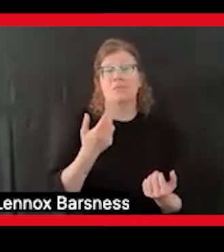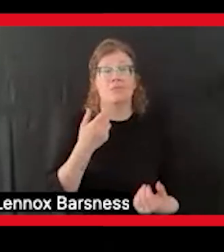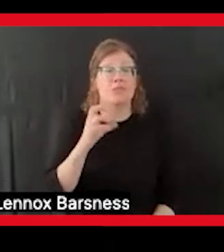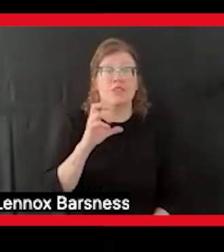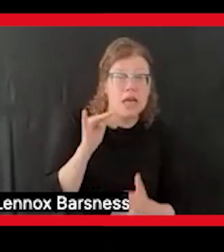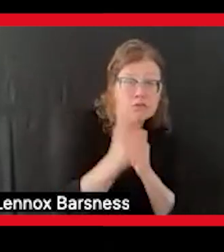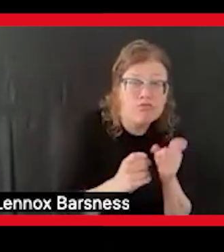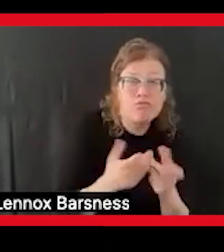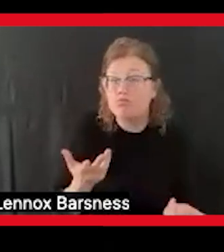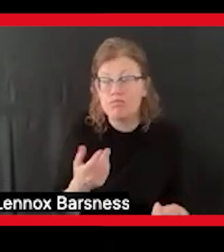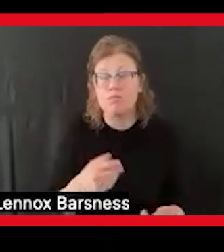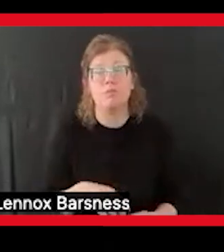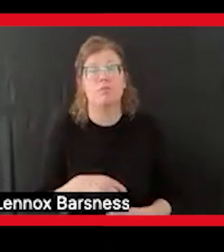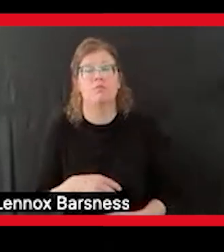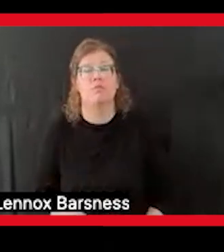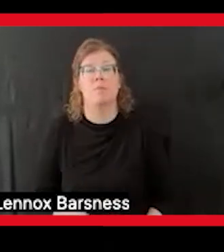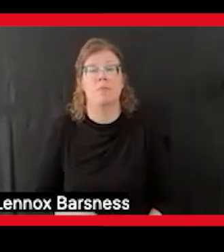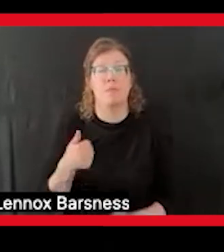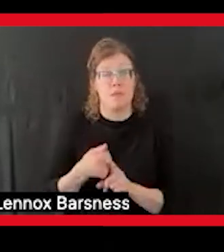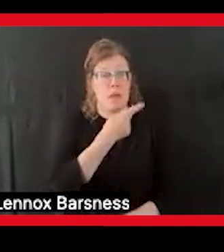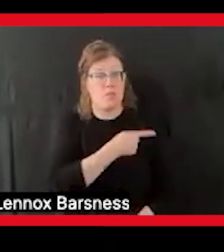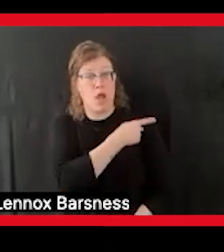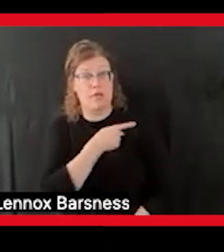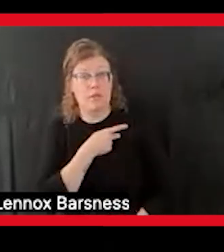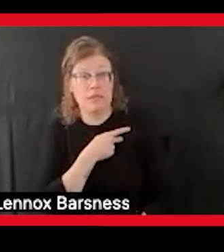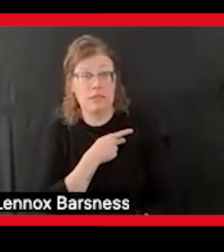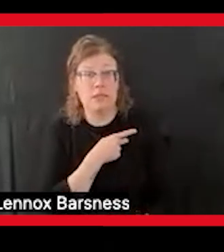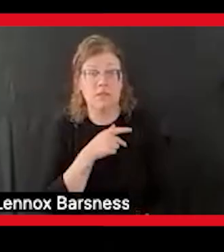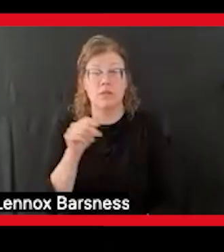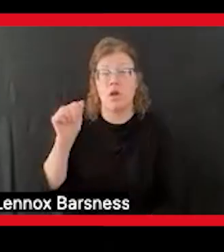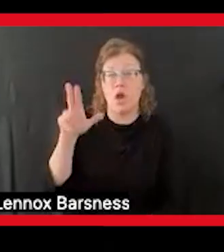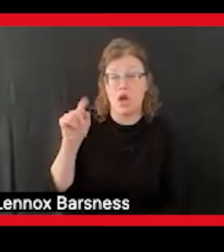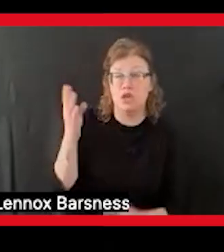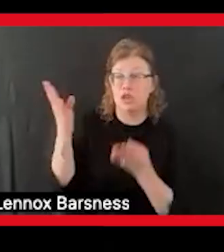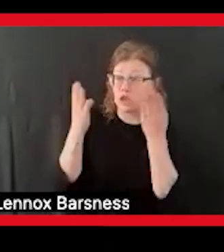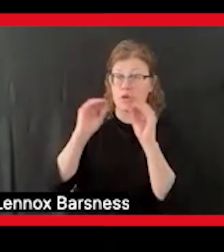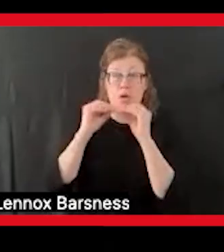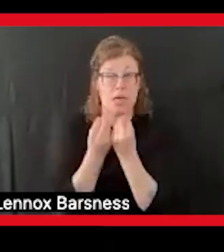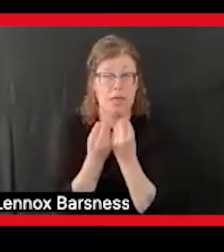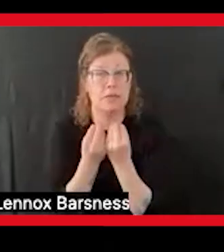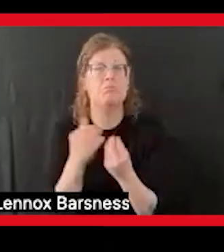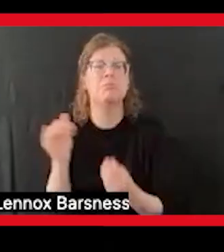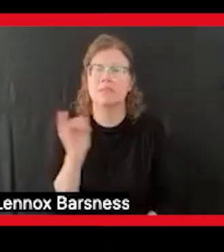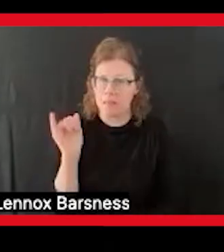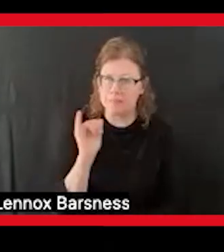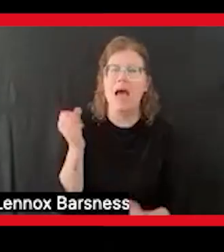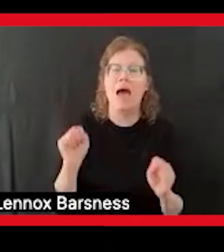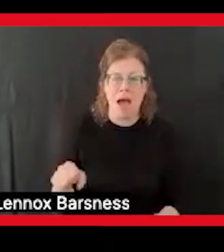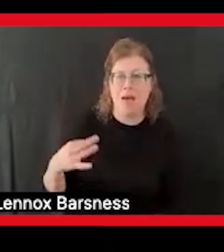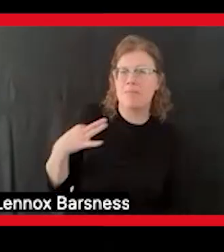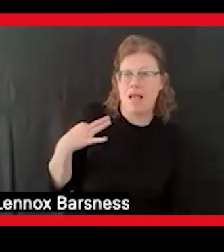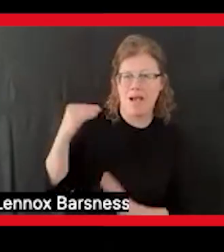operating across the province of Alberta, who have a core arts mandates and whose artistic